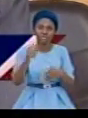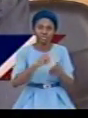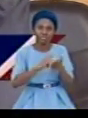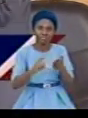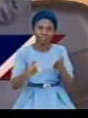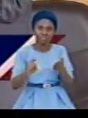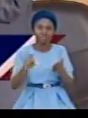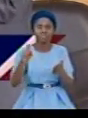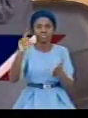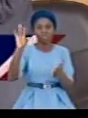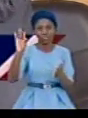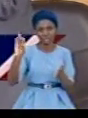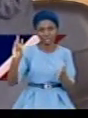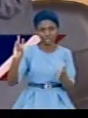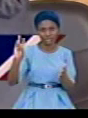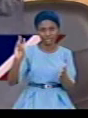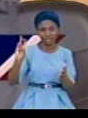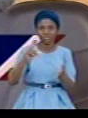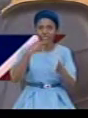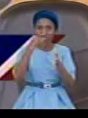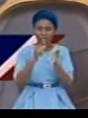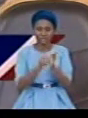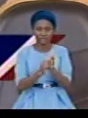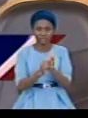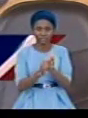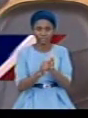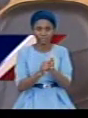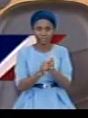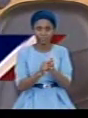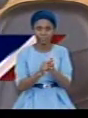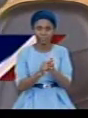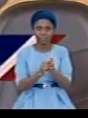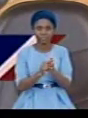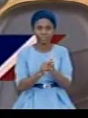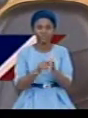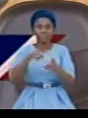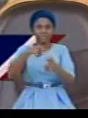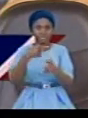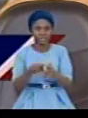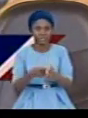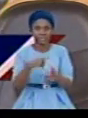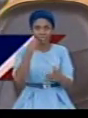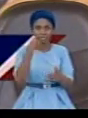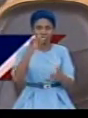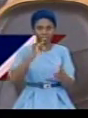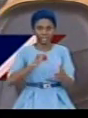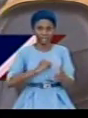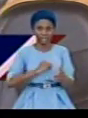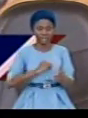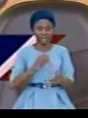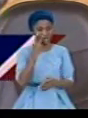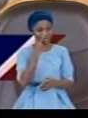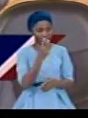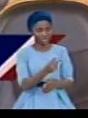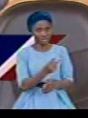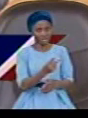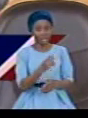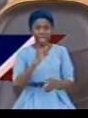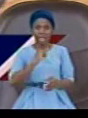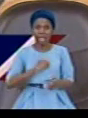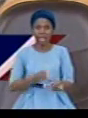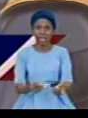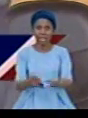verse 7, it says, then said I, lo, I